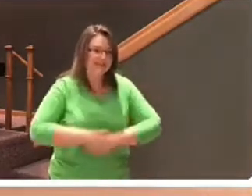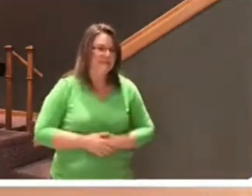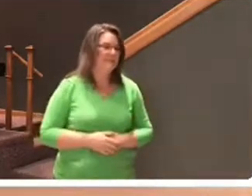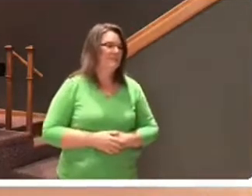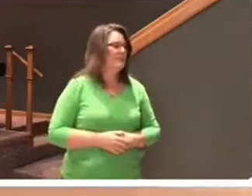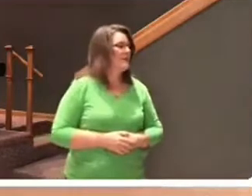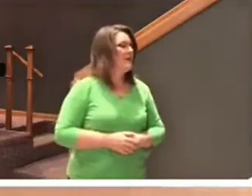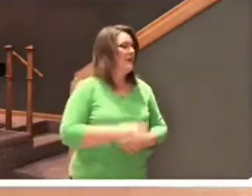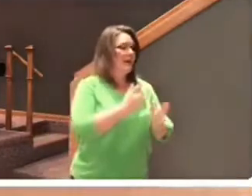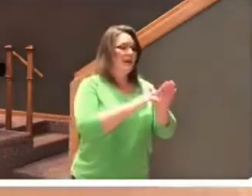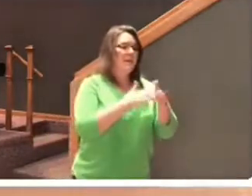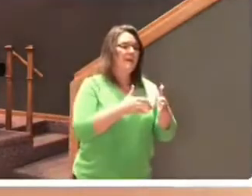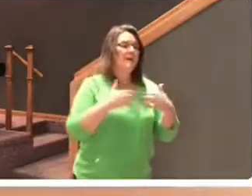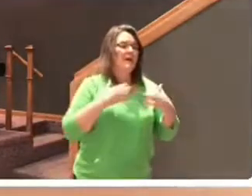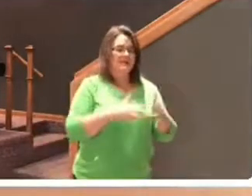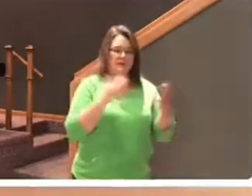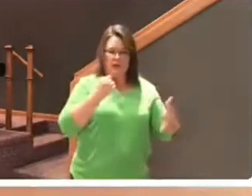You know, the Bible has